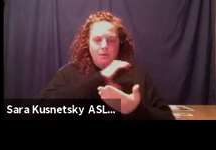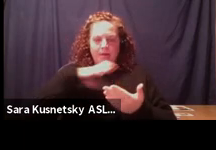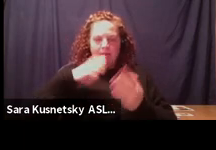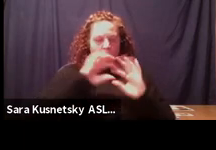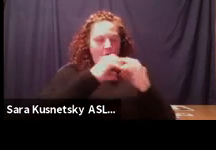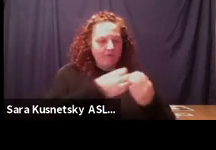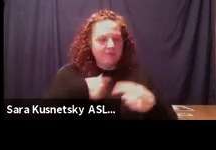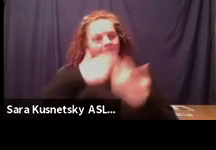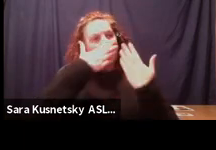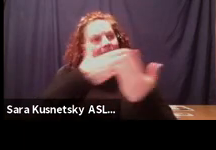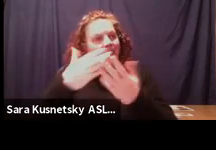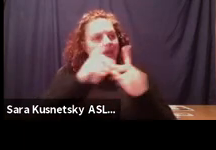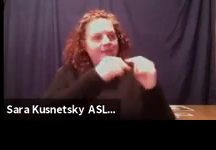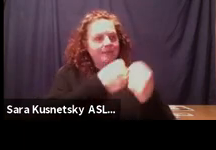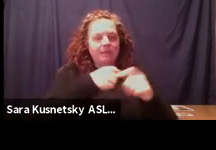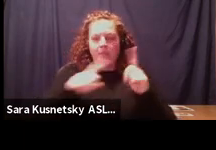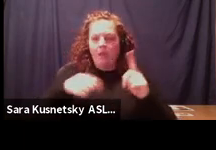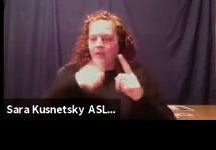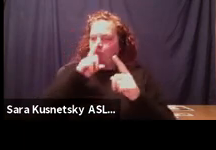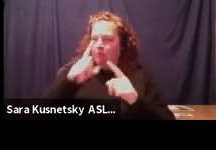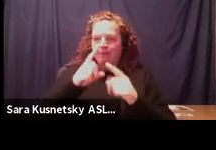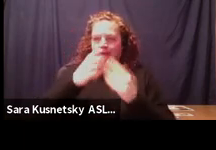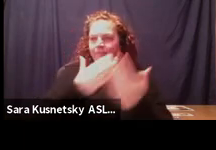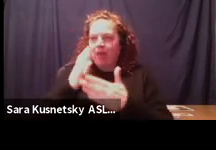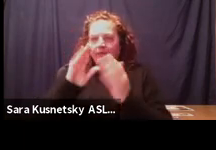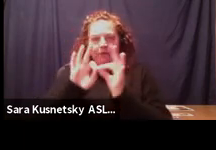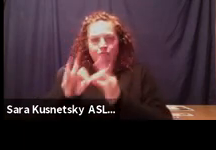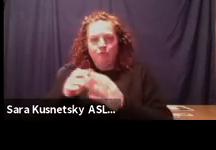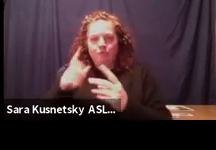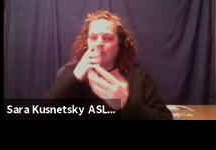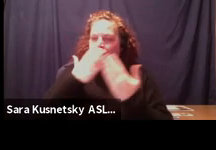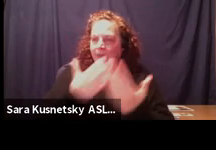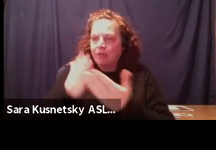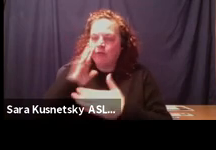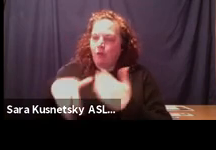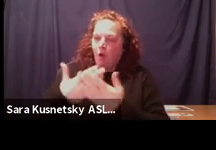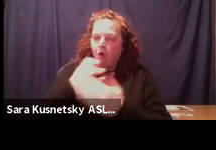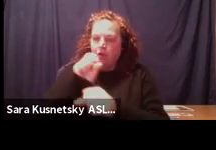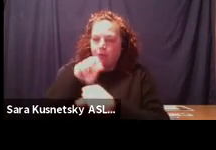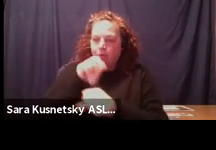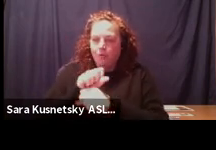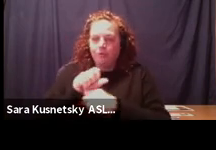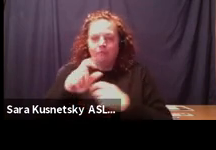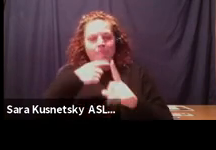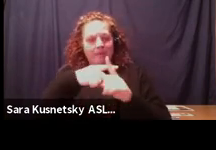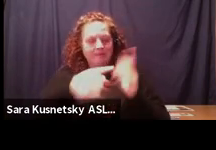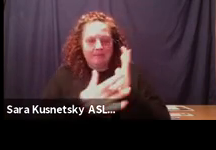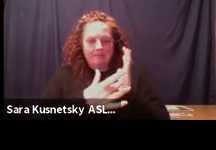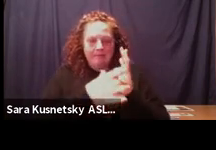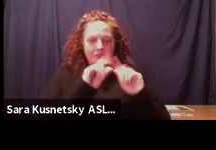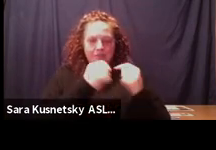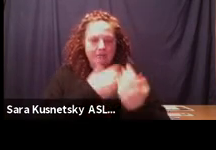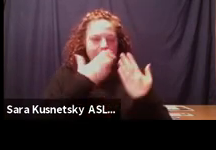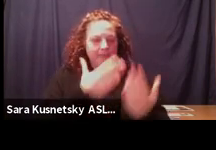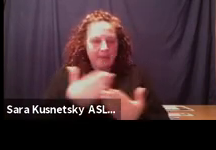the team and I don't get a chance to personally thank them for all the work they do in the background, as well as our technology team.